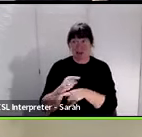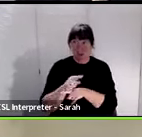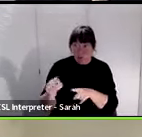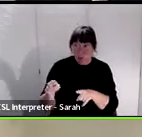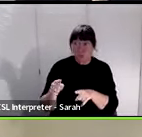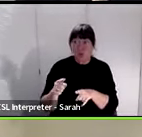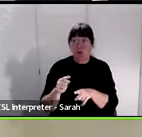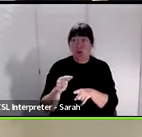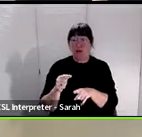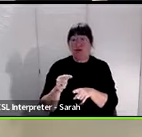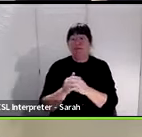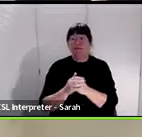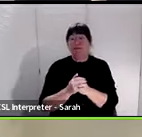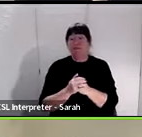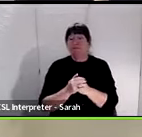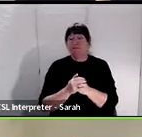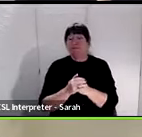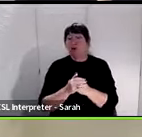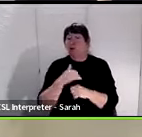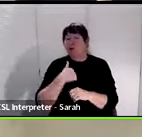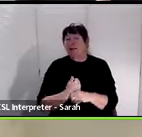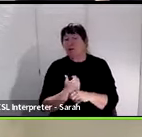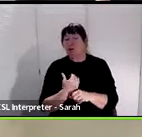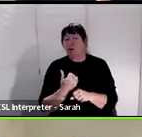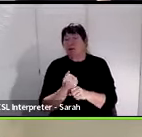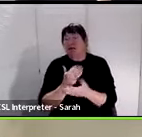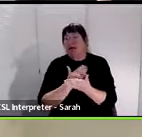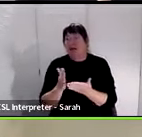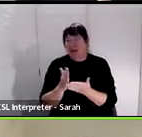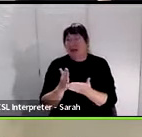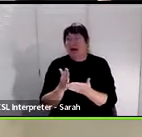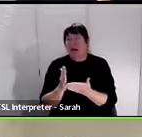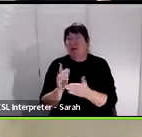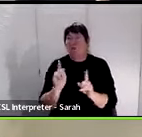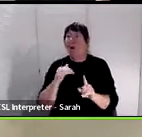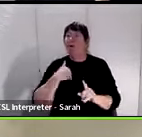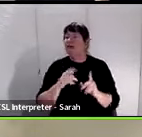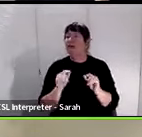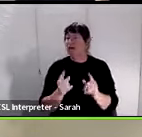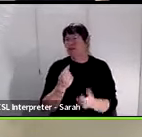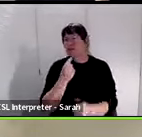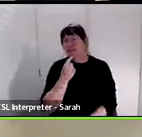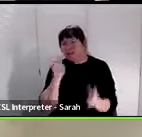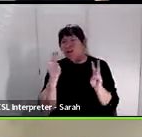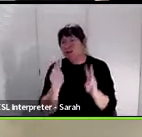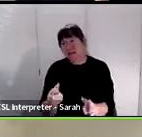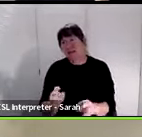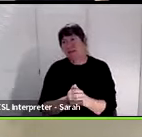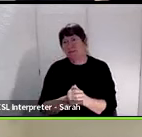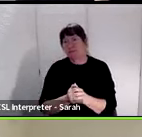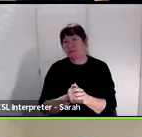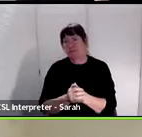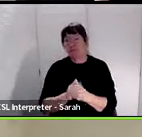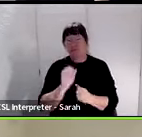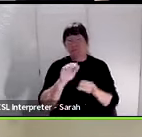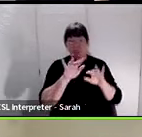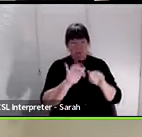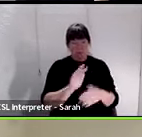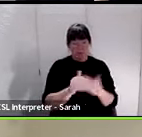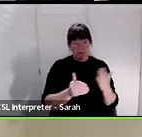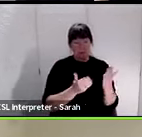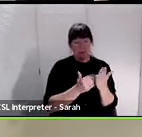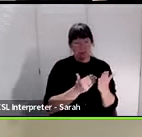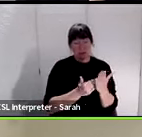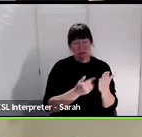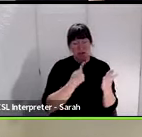happen. And finally, what I would say is what I've noted towards the end of my written submission, something that I was